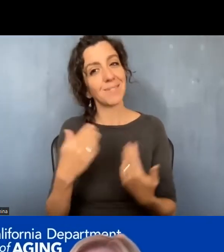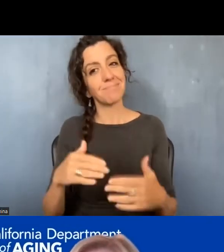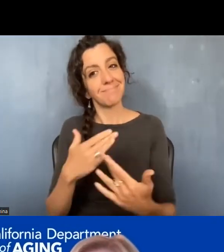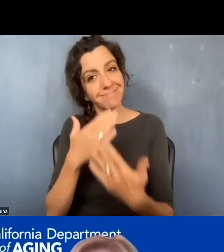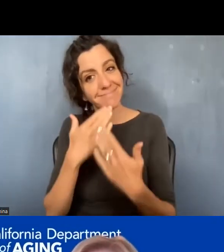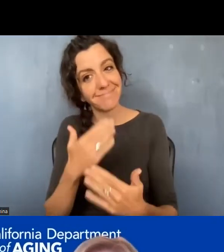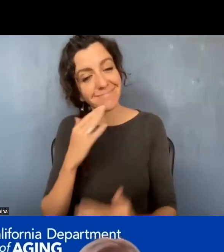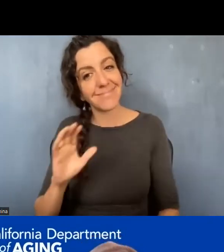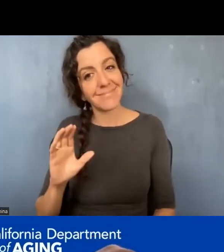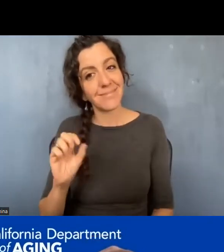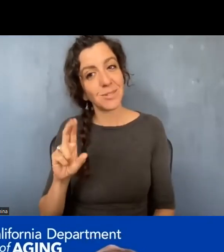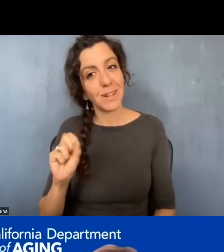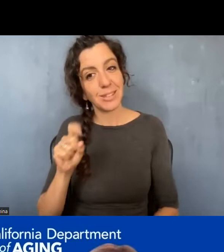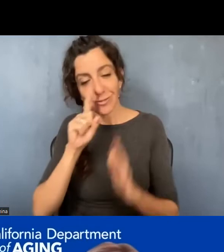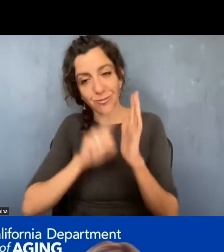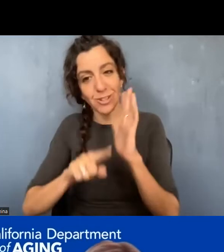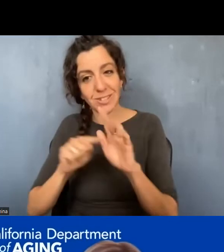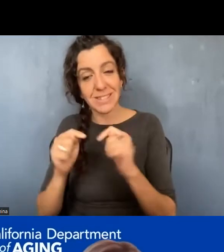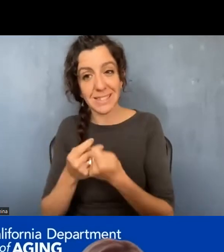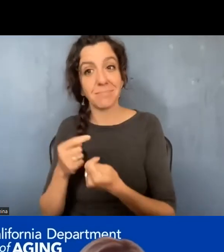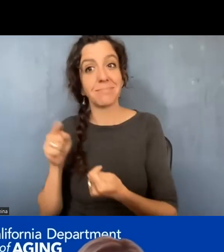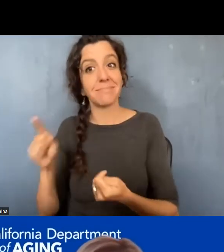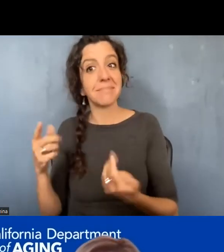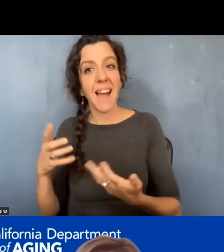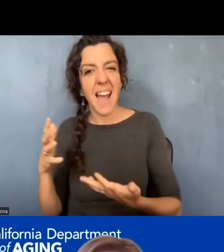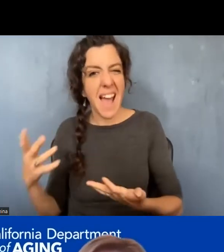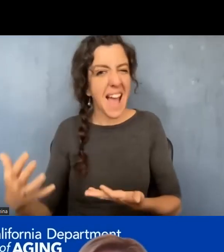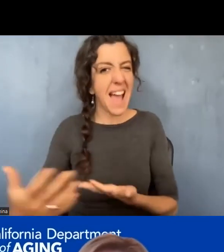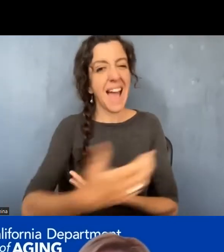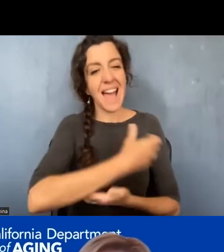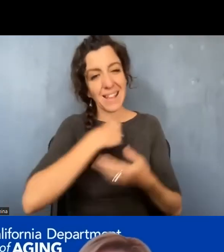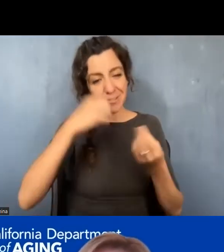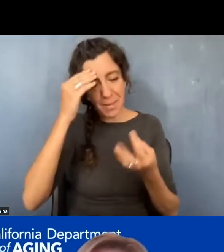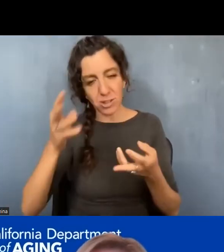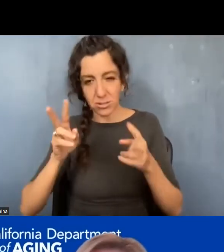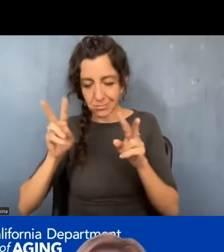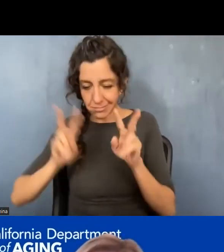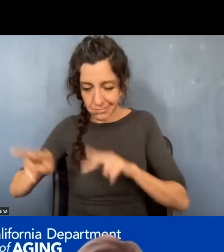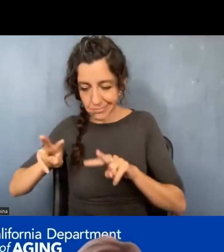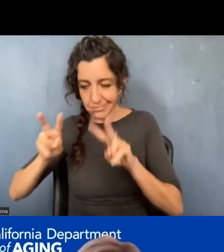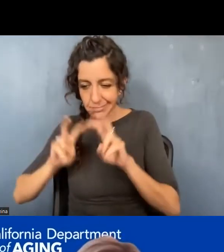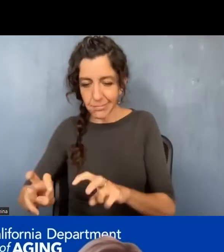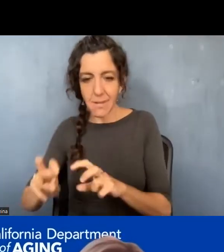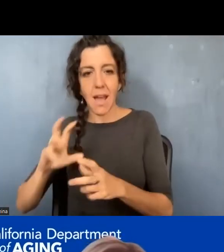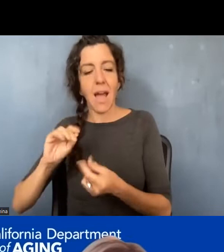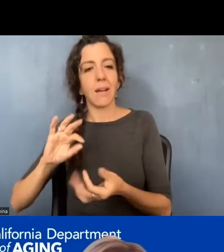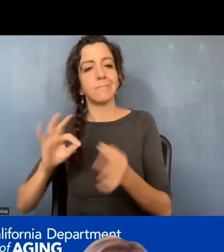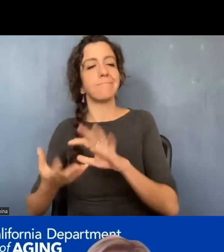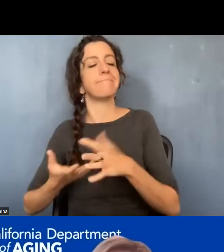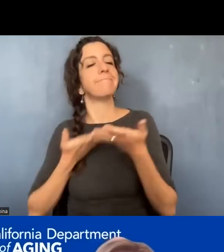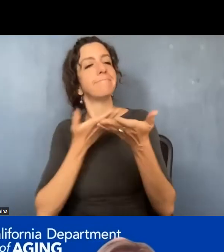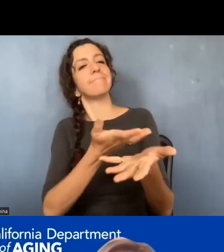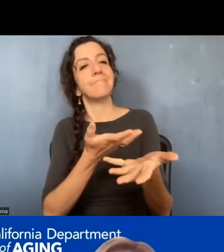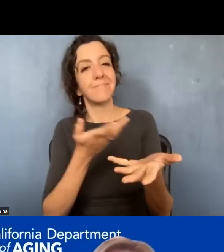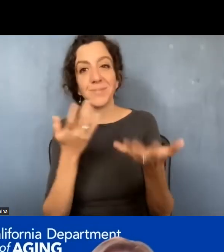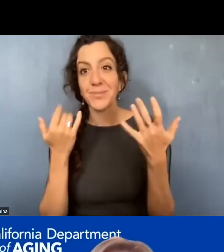CSUS research team who has taken all of this information and data, analyzed it, and made sense of it for all of us today.